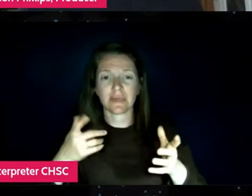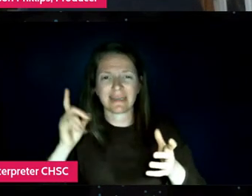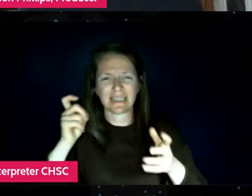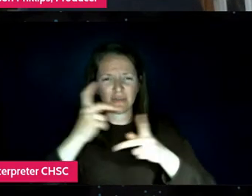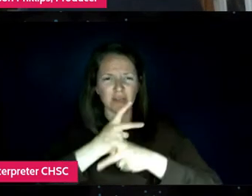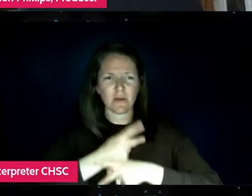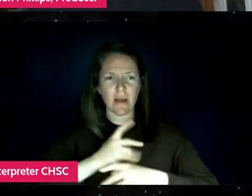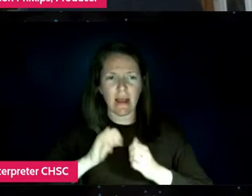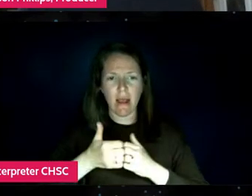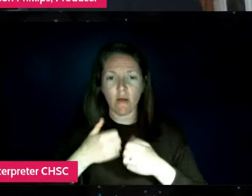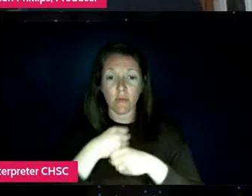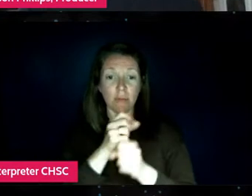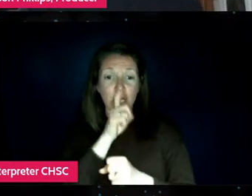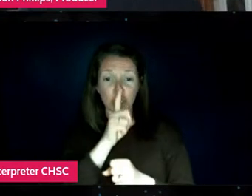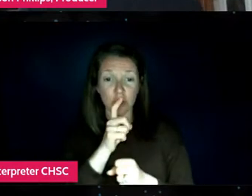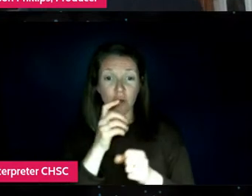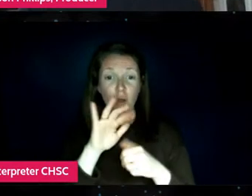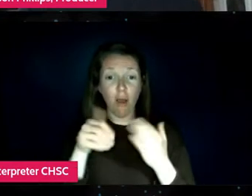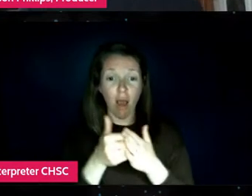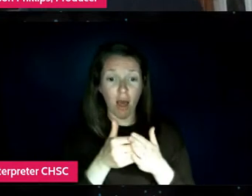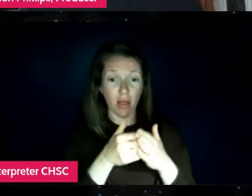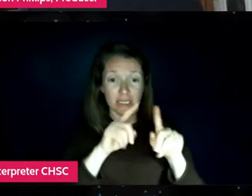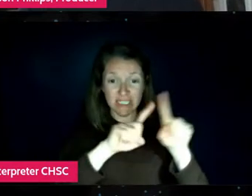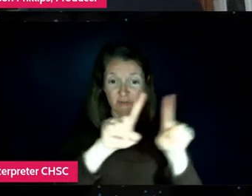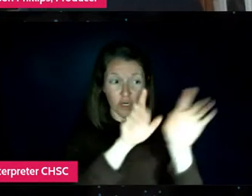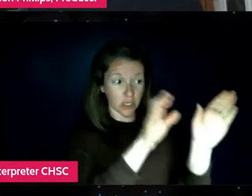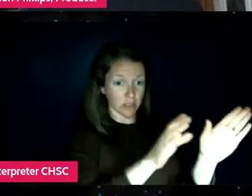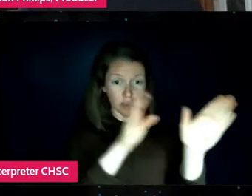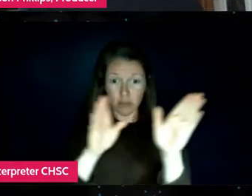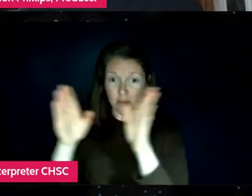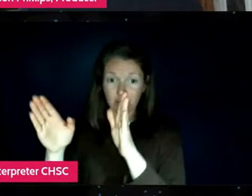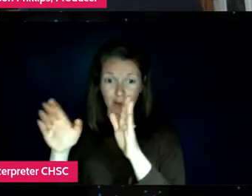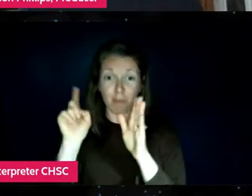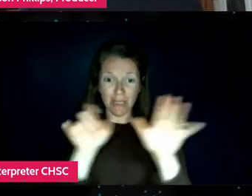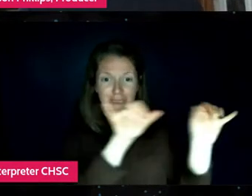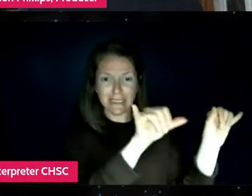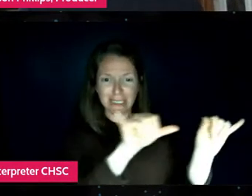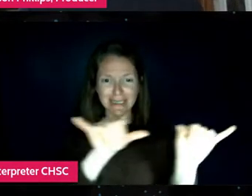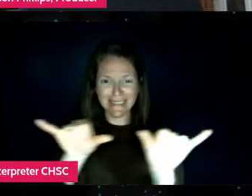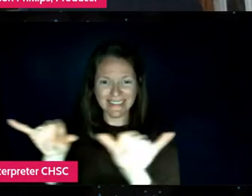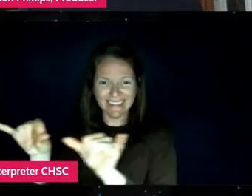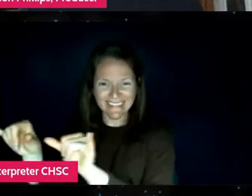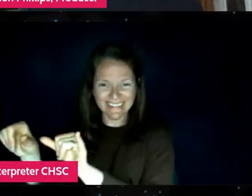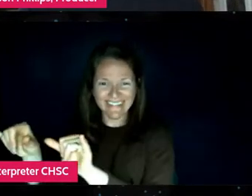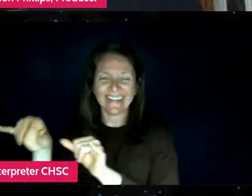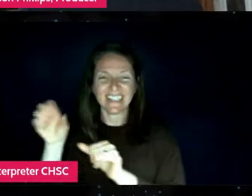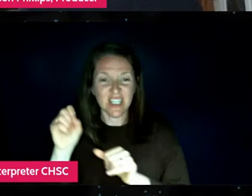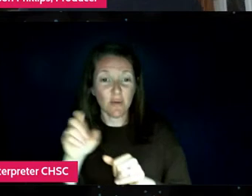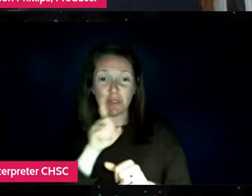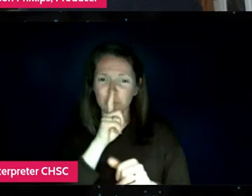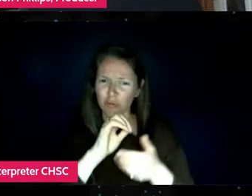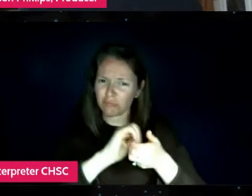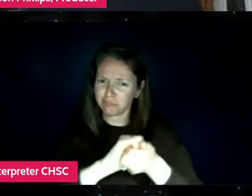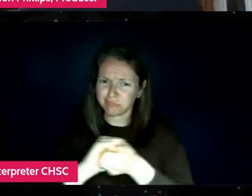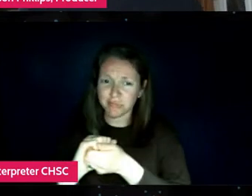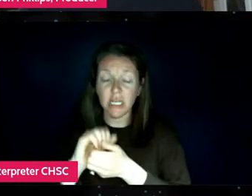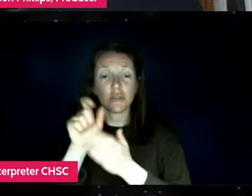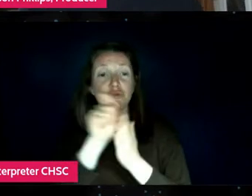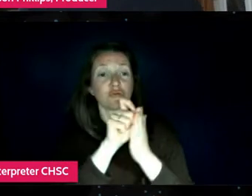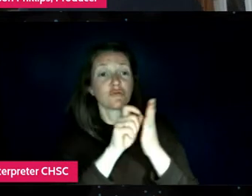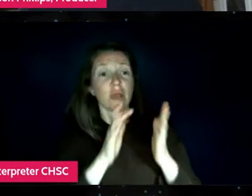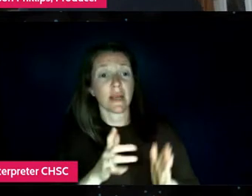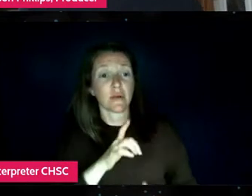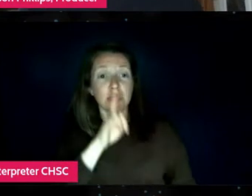to ensure that we all stay consistent. It was a true lesson in collaboration for sure. And I think, you know, as a writer, there were certain scenes that I